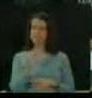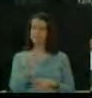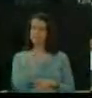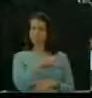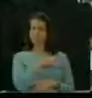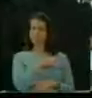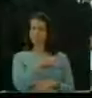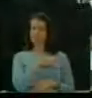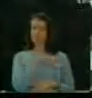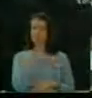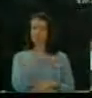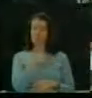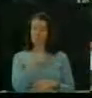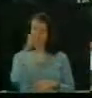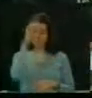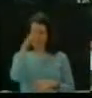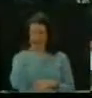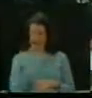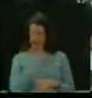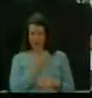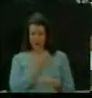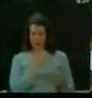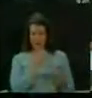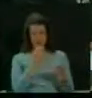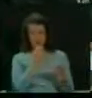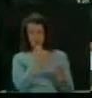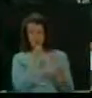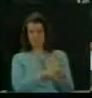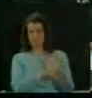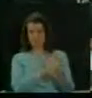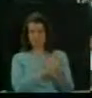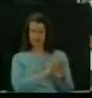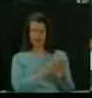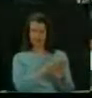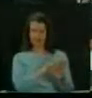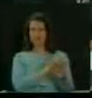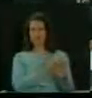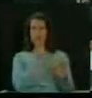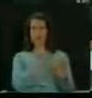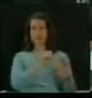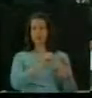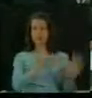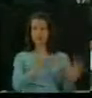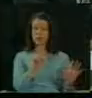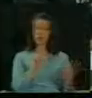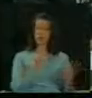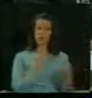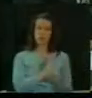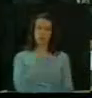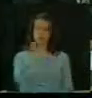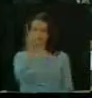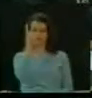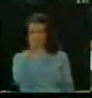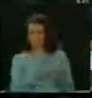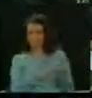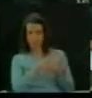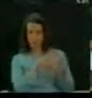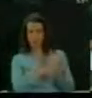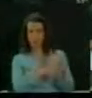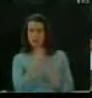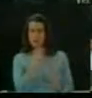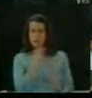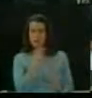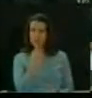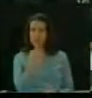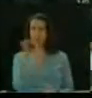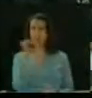we have is very vague. It needs clarification. We need to fully understand what the policy is. It's like